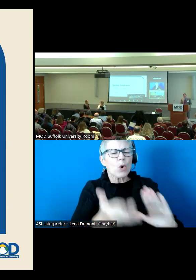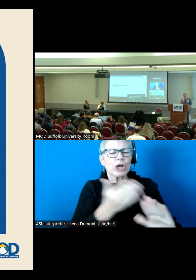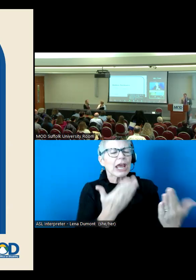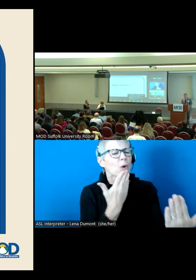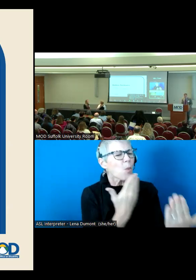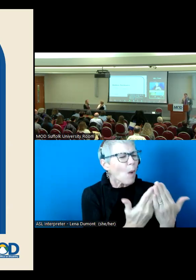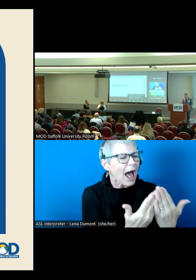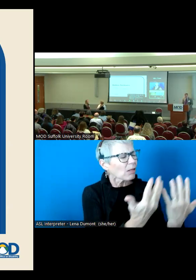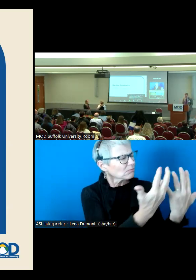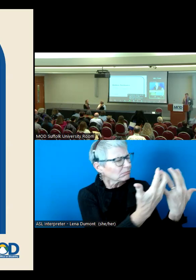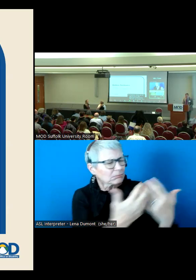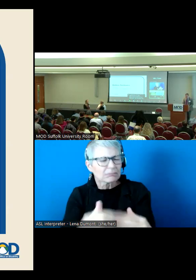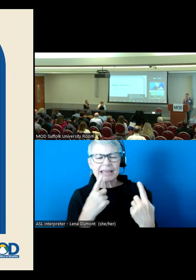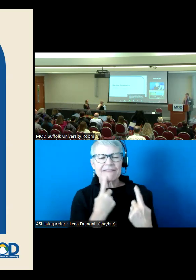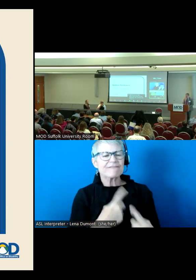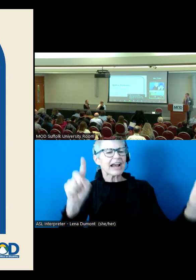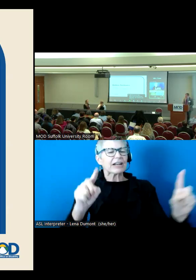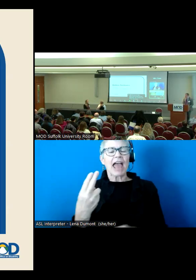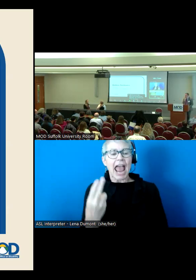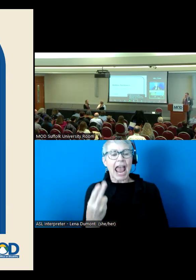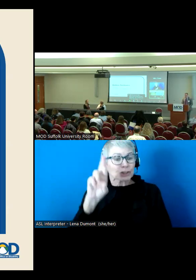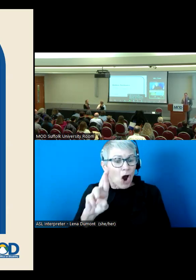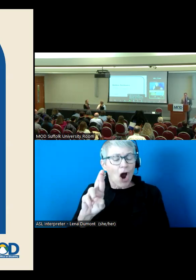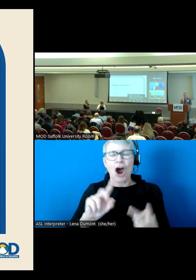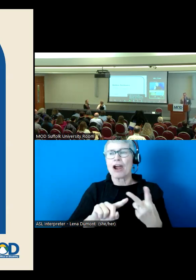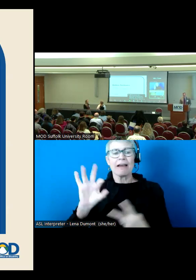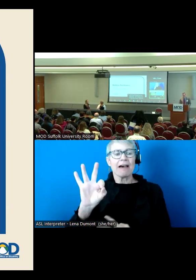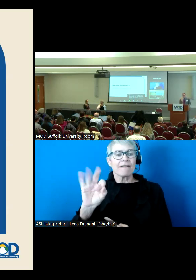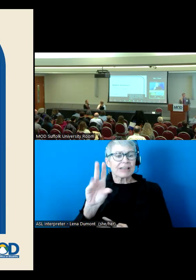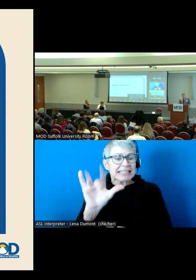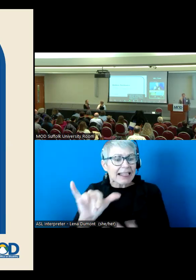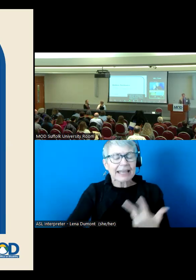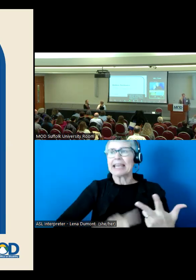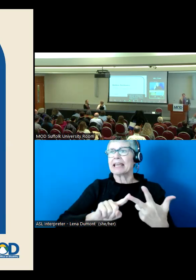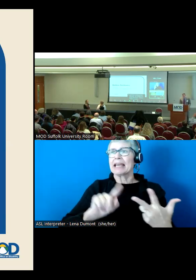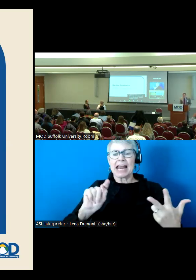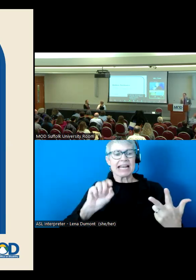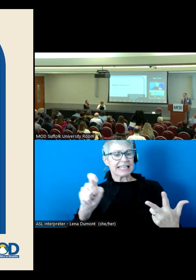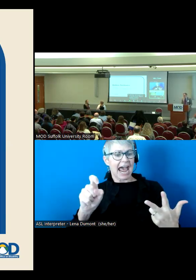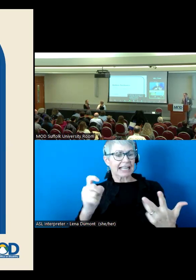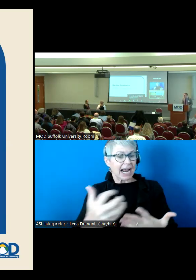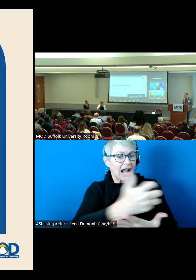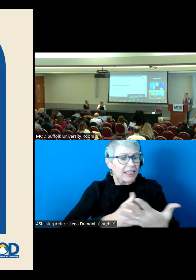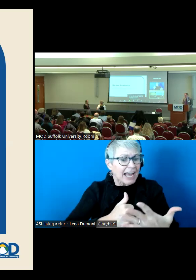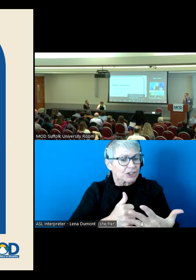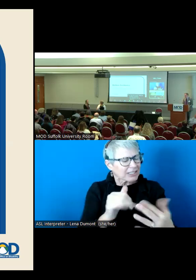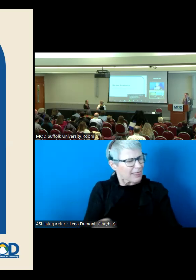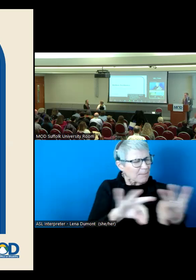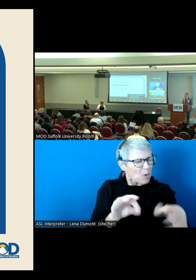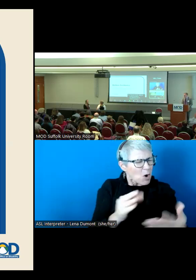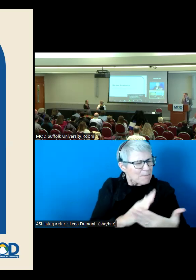human resources, facilities, purchasing, tax collections, the very important process of collecting our taxes as we're